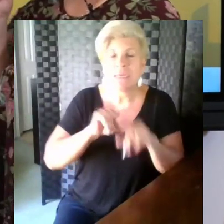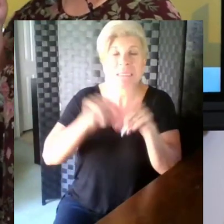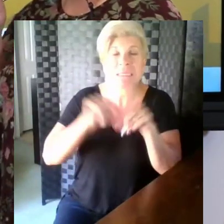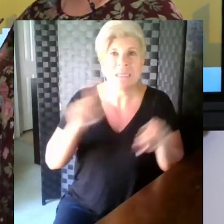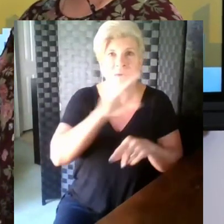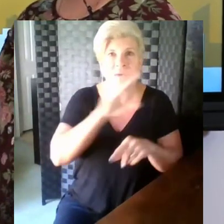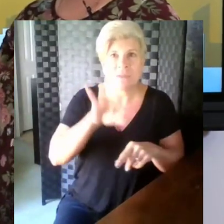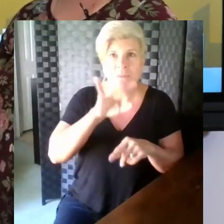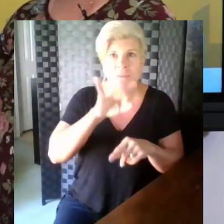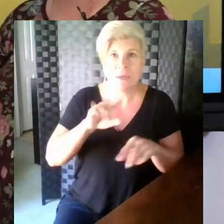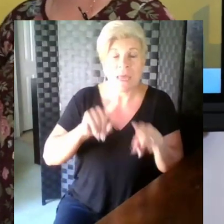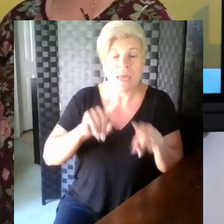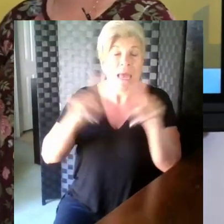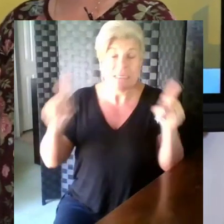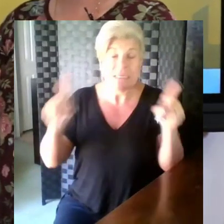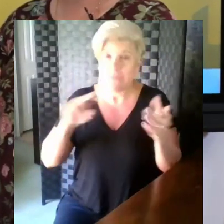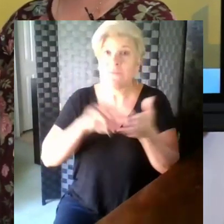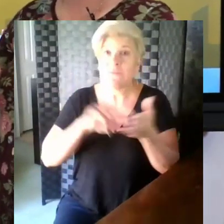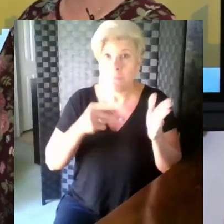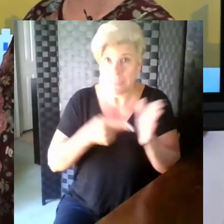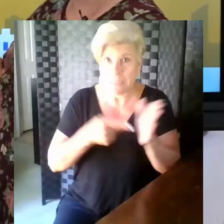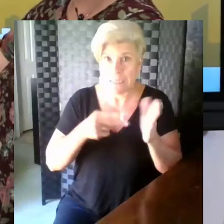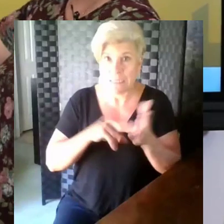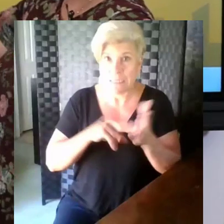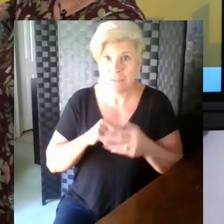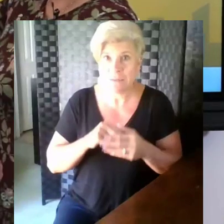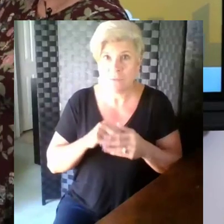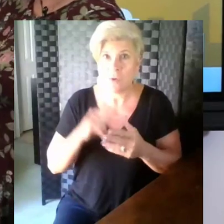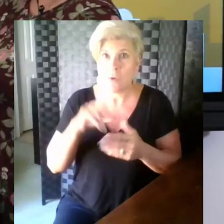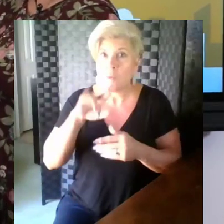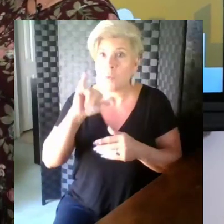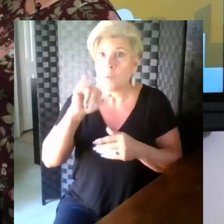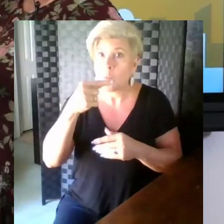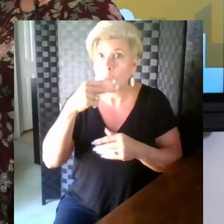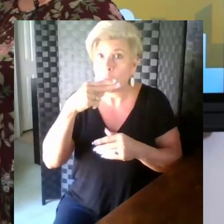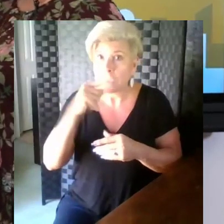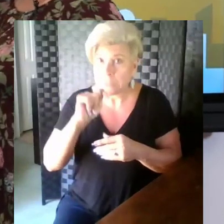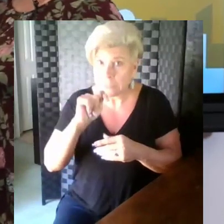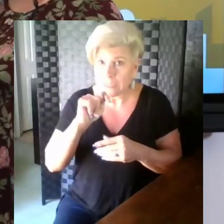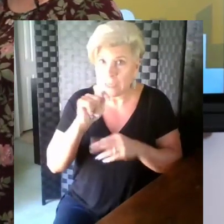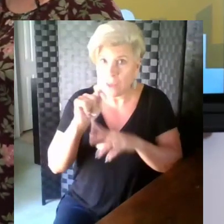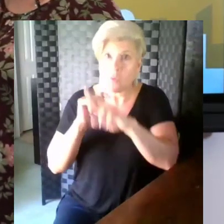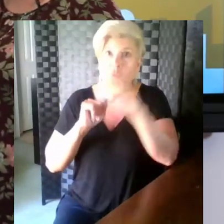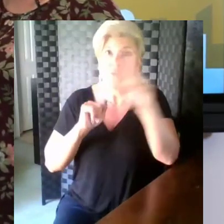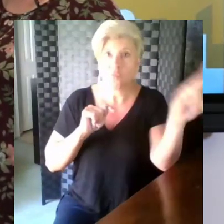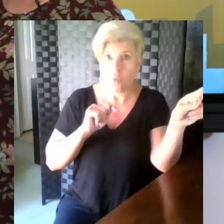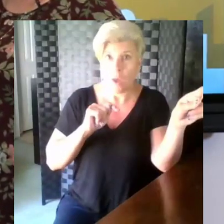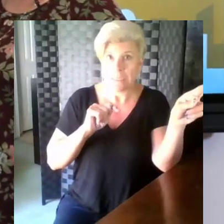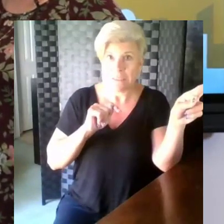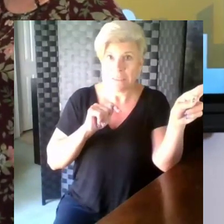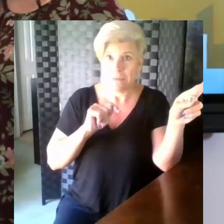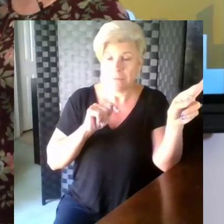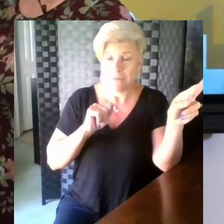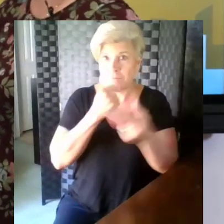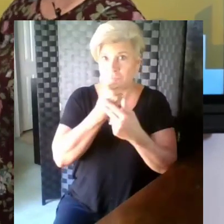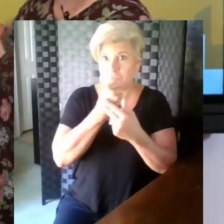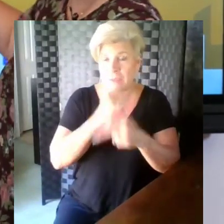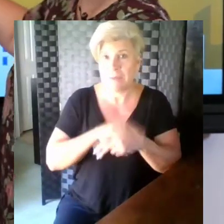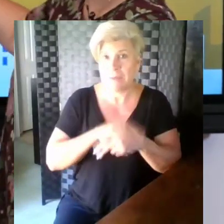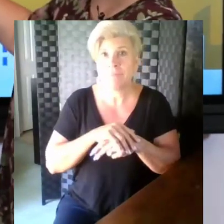spellings and they certainly have different meanings. Right, R-I-G-H-T, is like my right